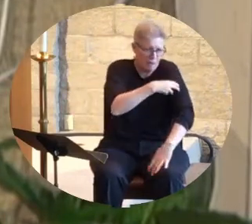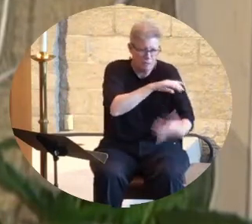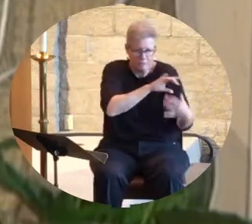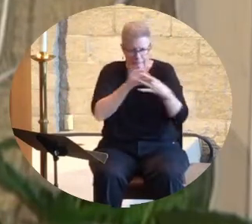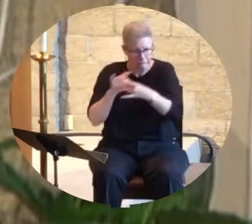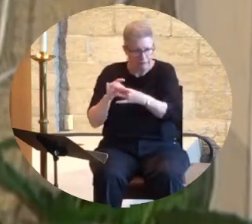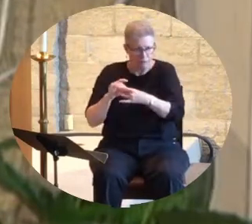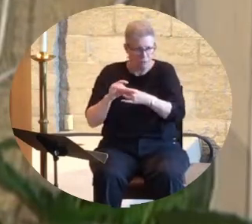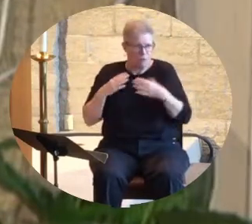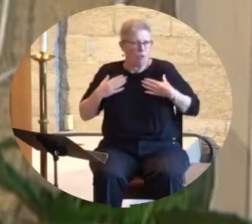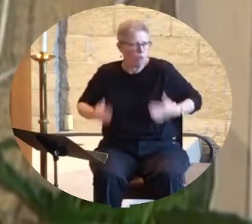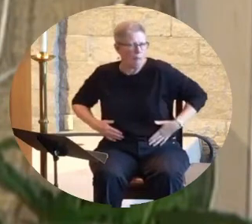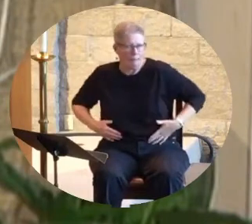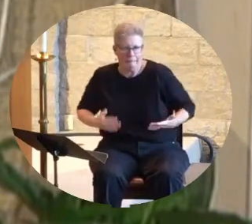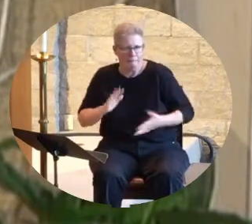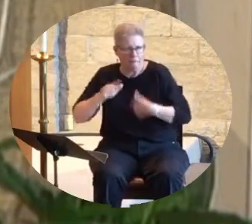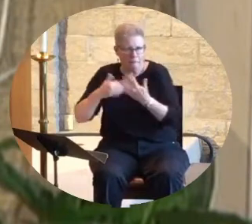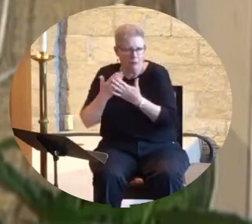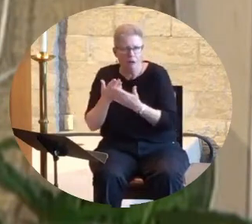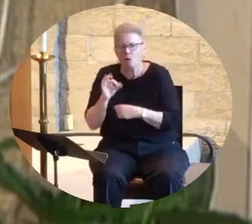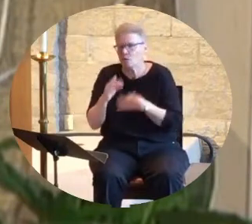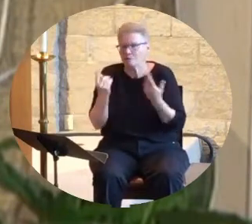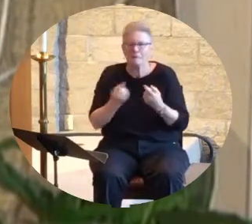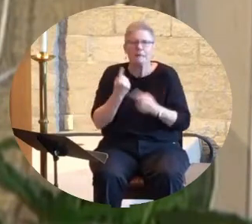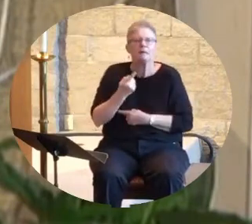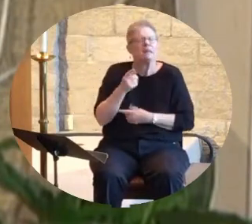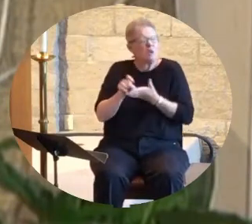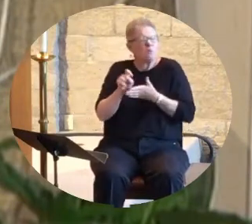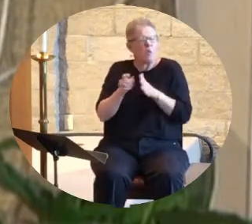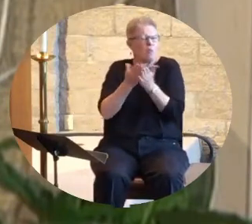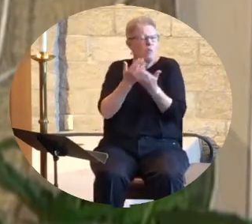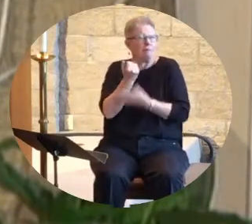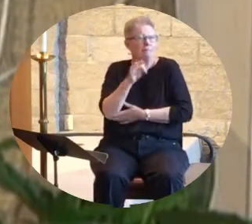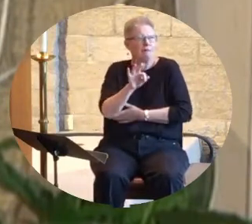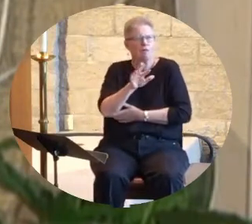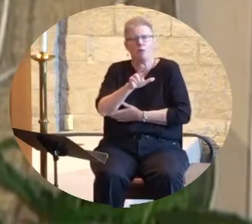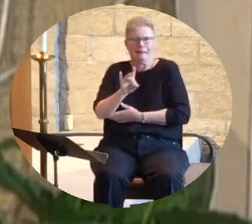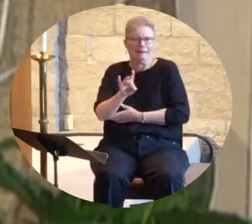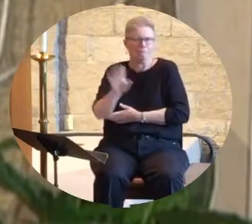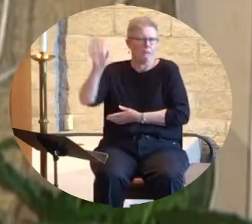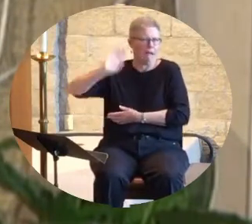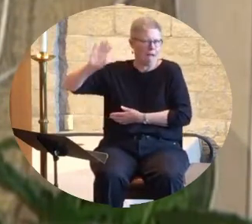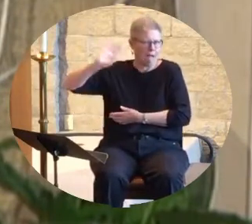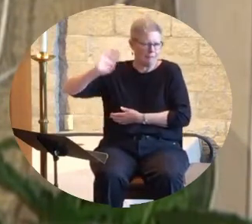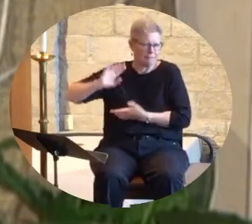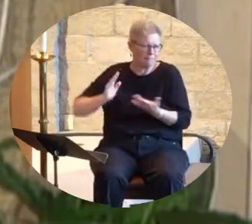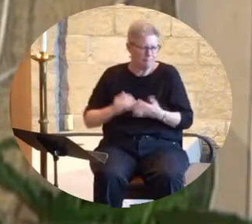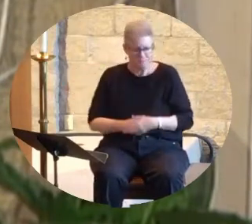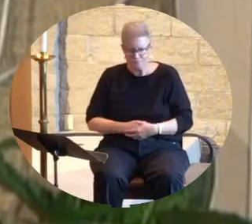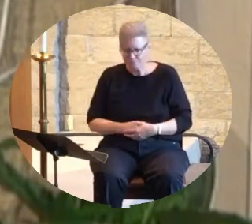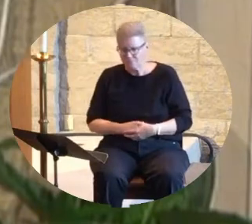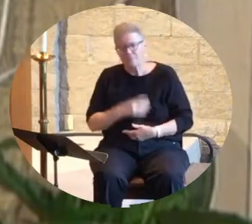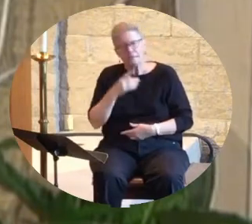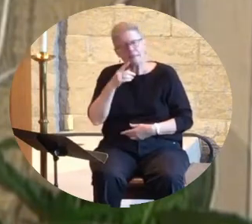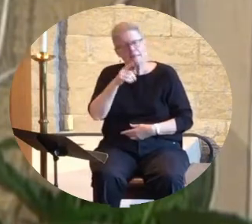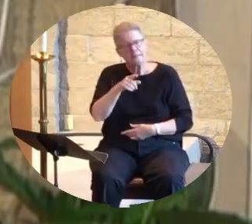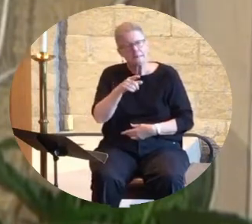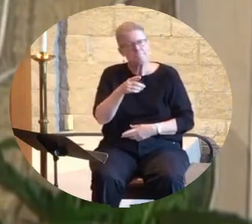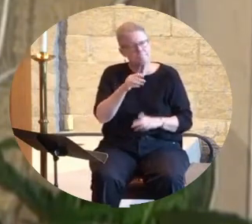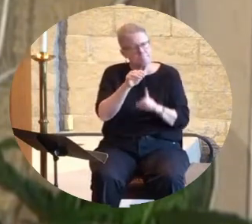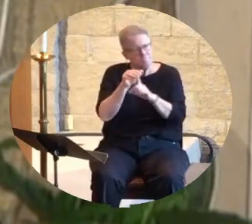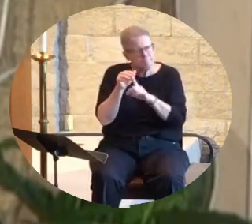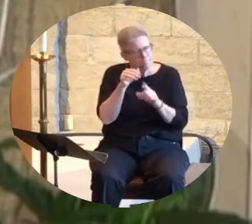in 1938 when he wrote the book. And he reminded us, he took also these 12 powers